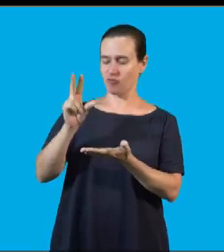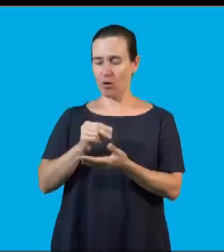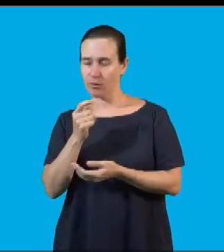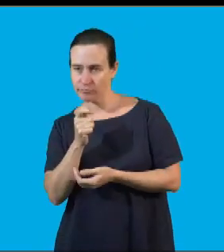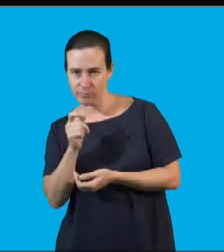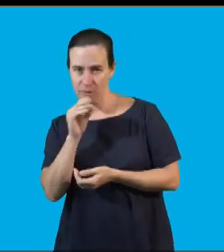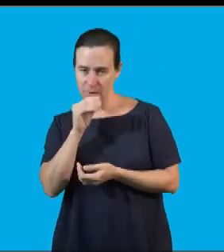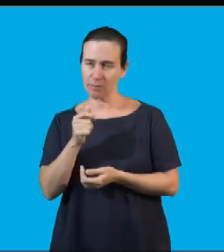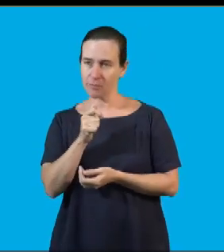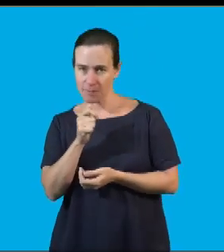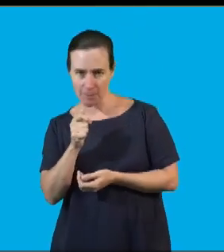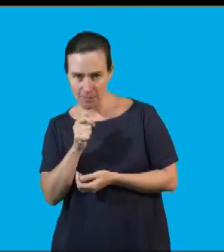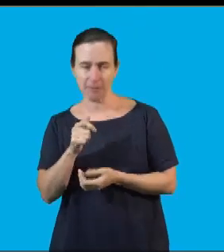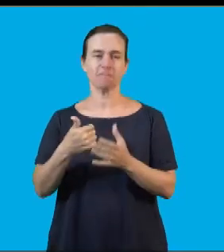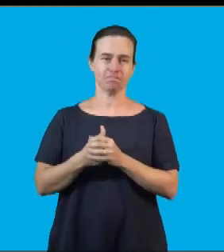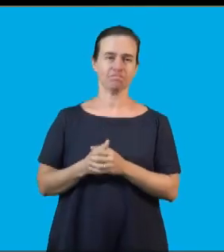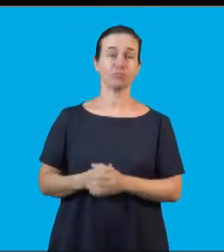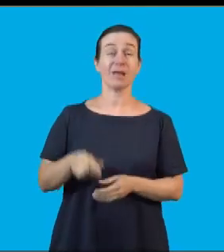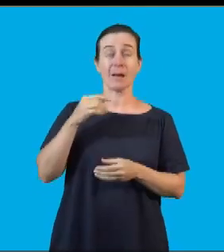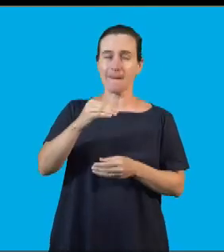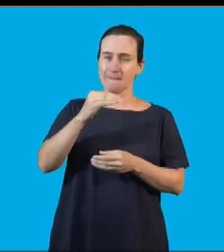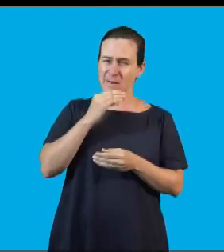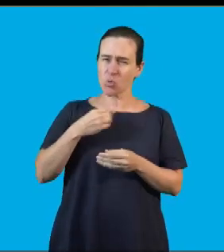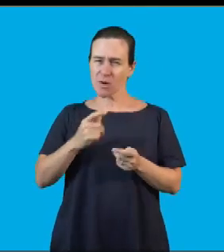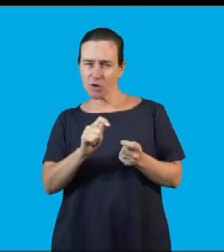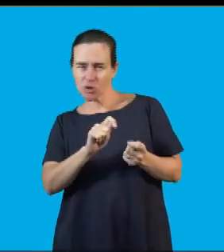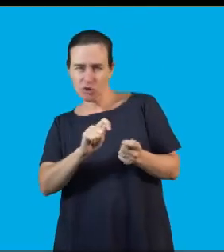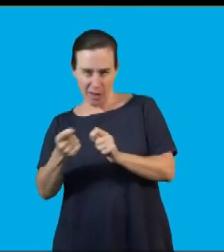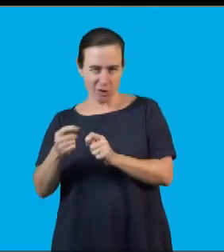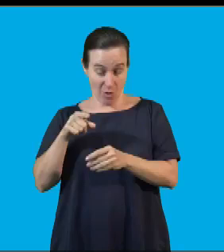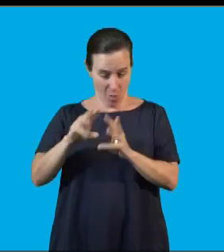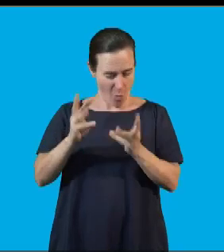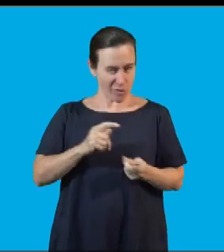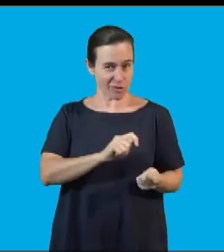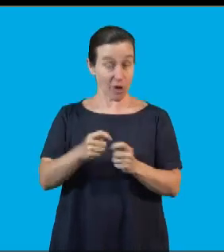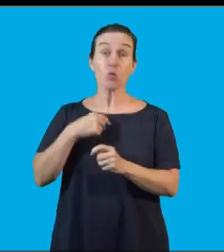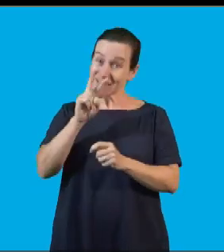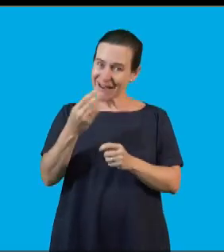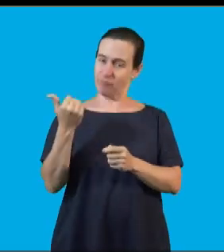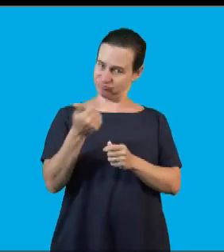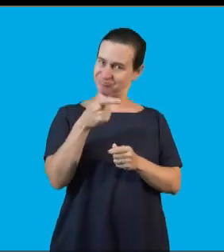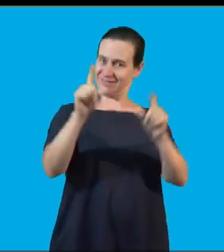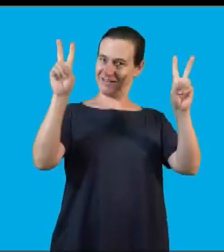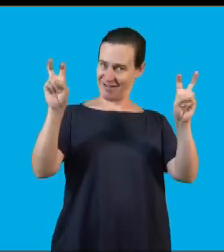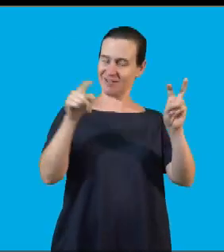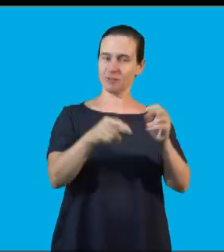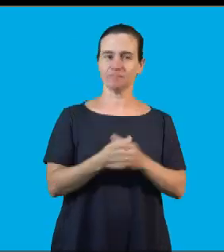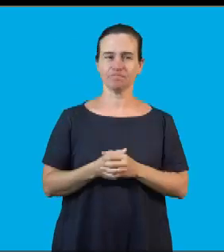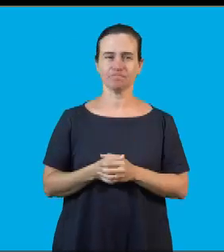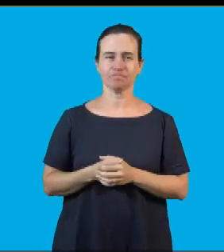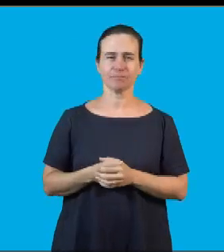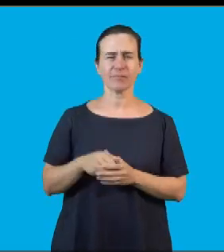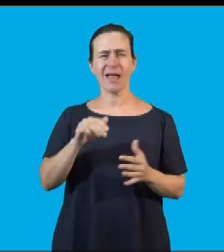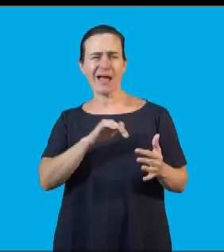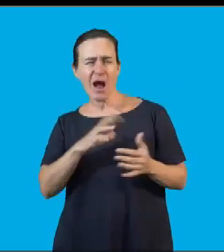shift. Already we see a repetition of what we found in the heading and in the subheading. away from eyes to ears as